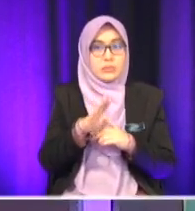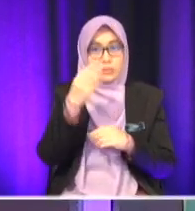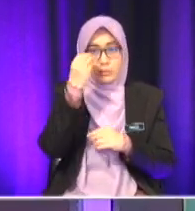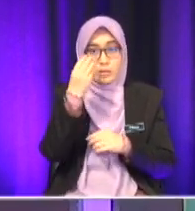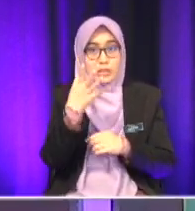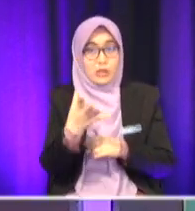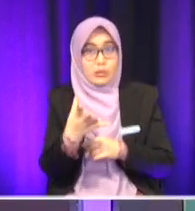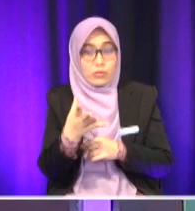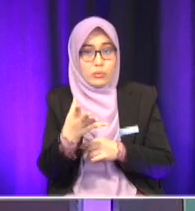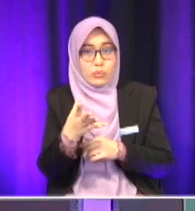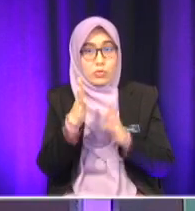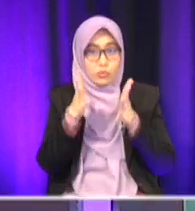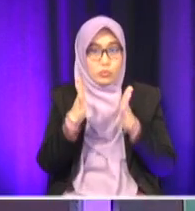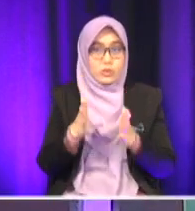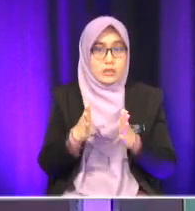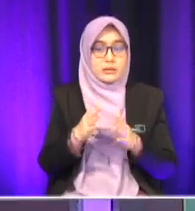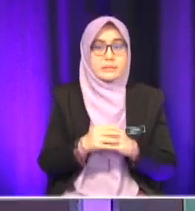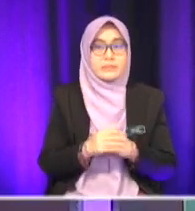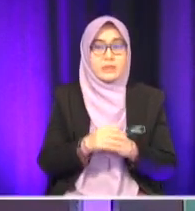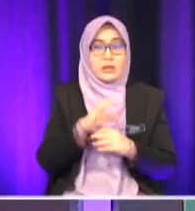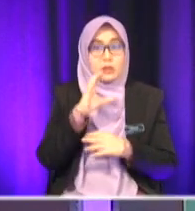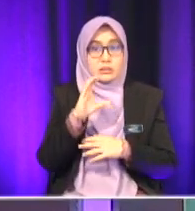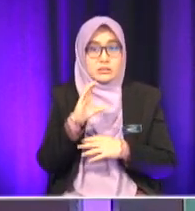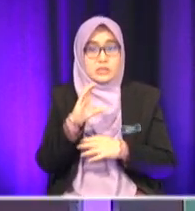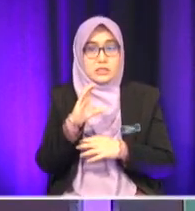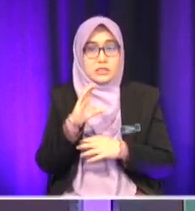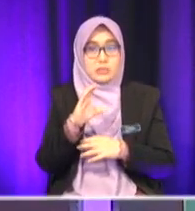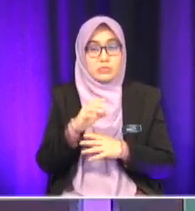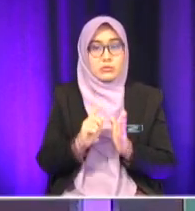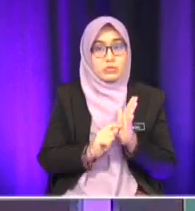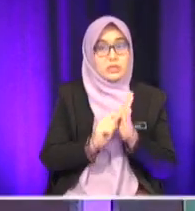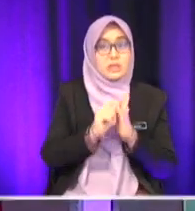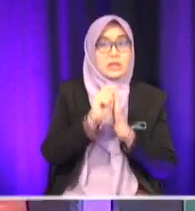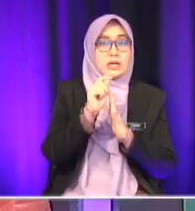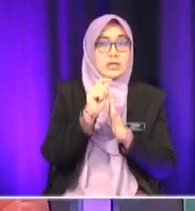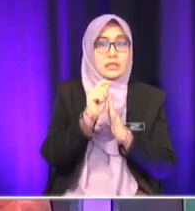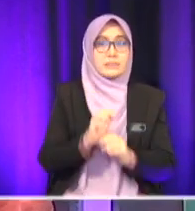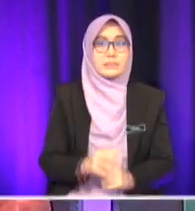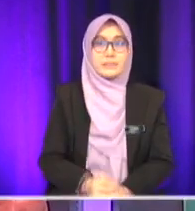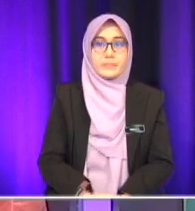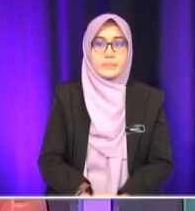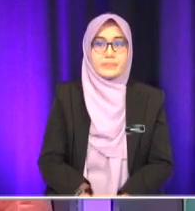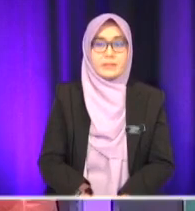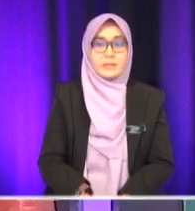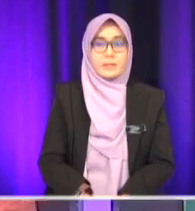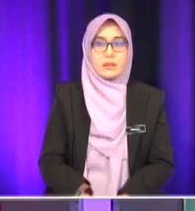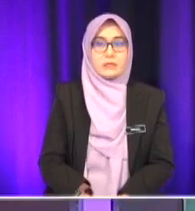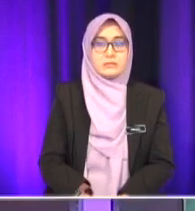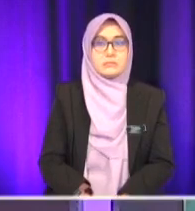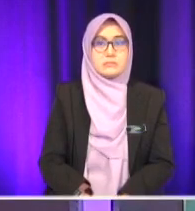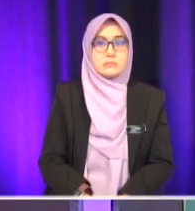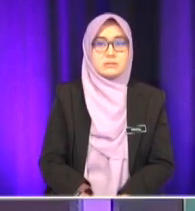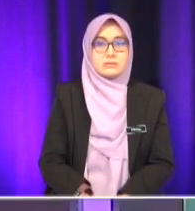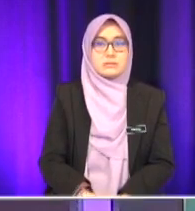identify good tea, or to improve the sales of tea from the Highlands? Okay, so is